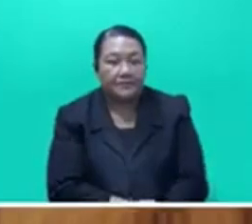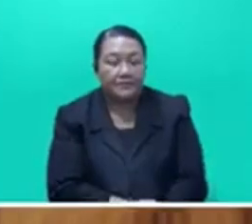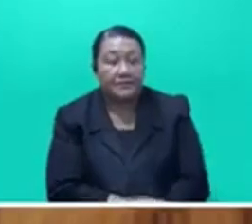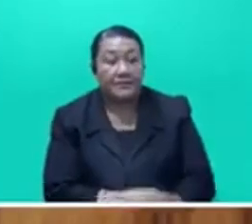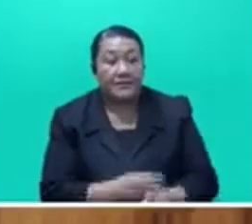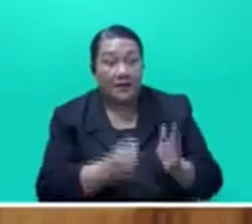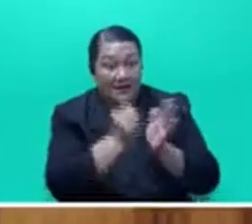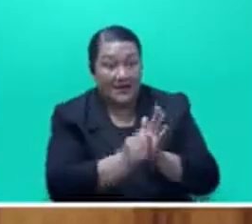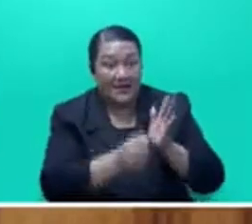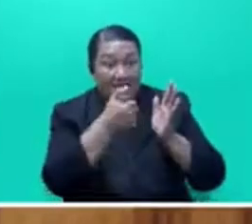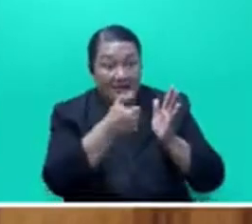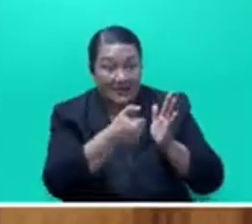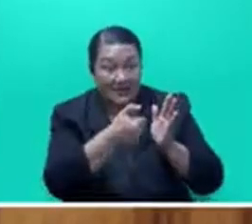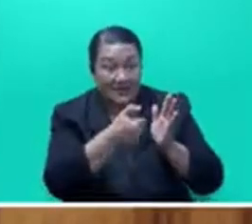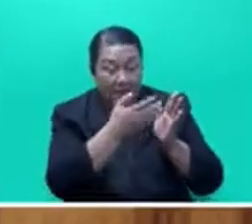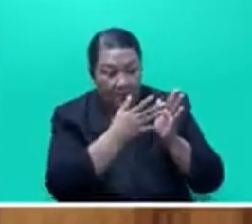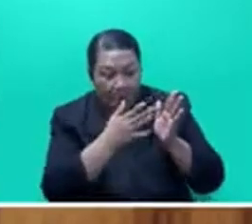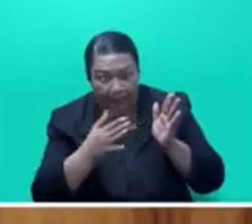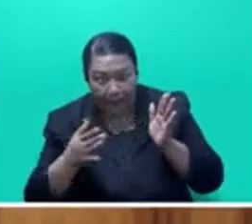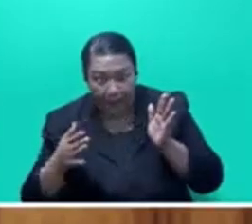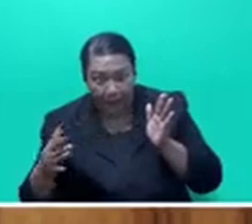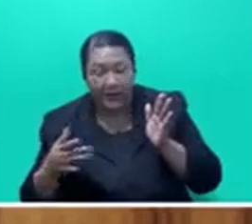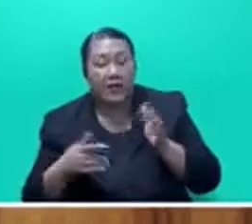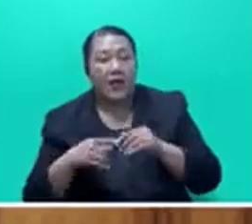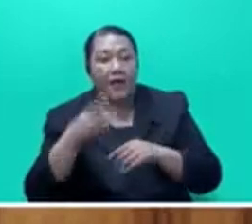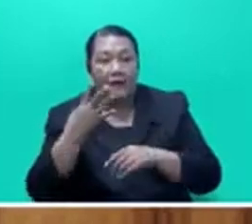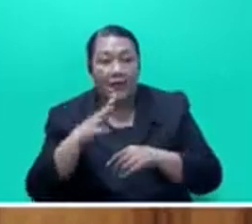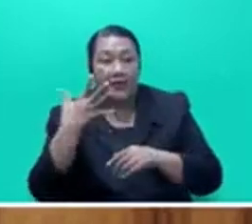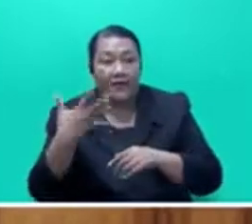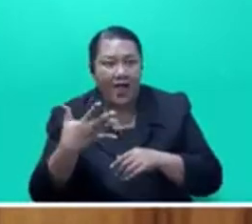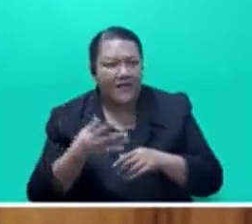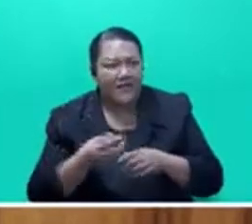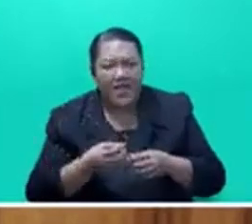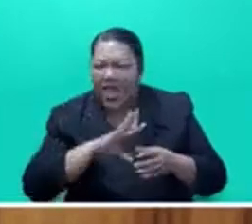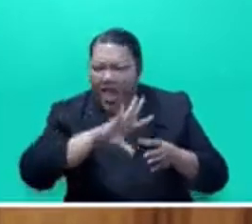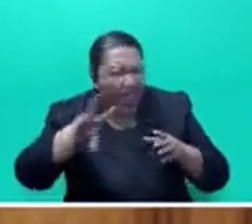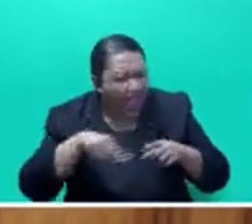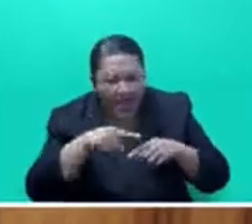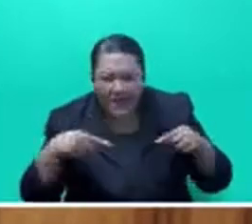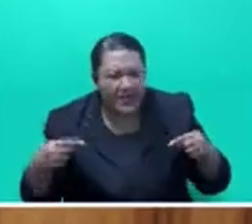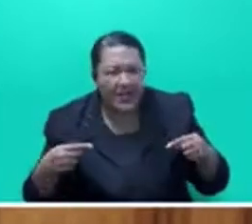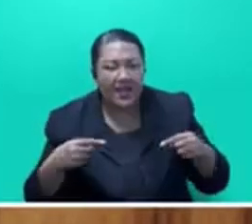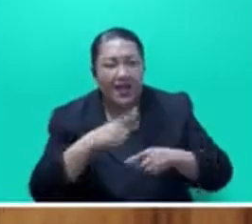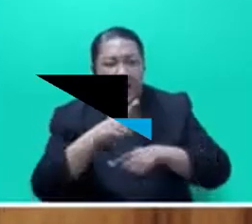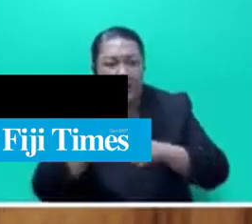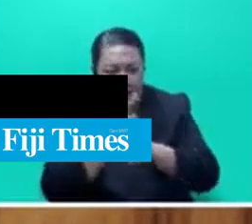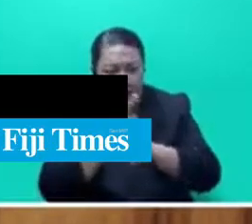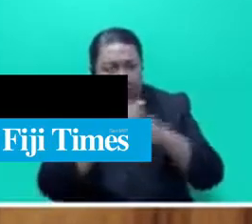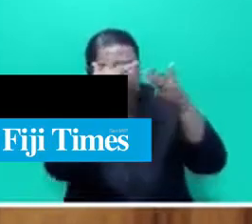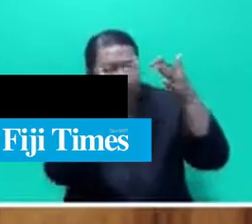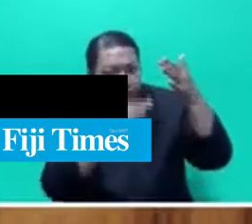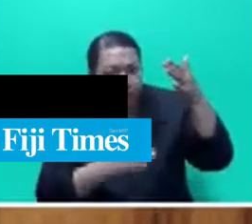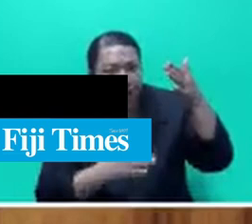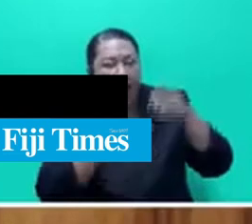Section 6 right through to Section 45 covers every single freedom that you can actually think about. Honorable Speaker, sir, he